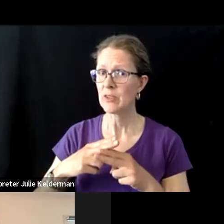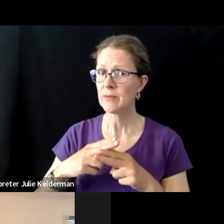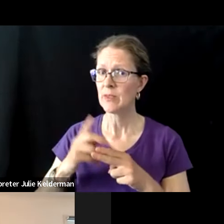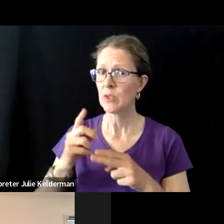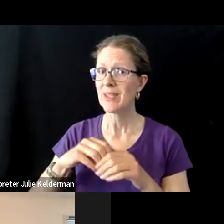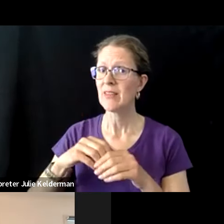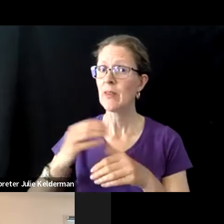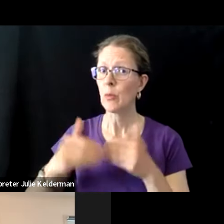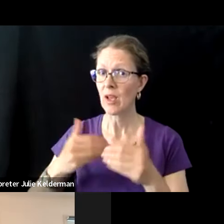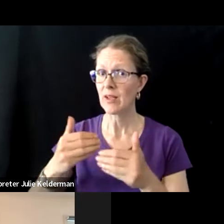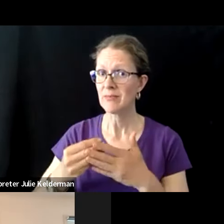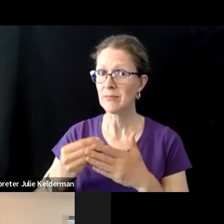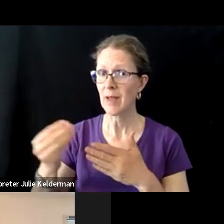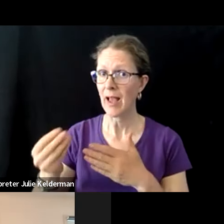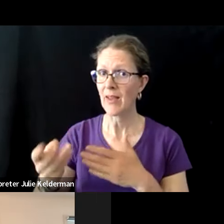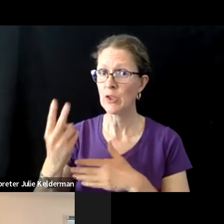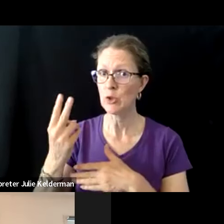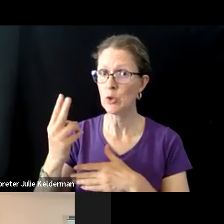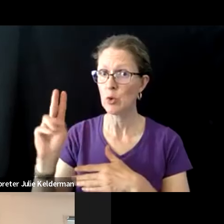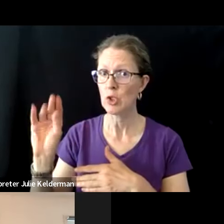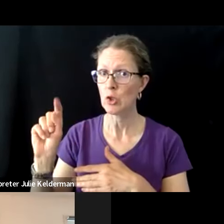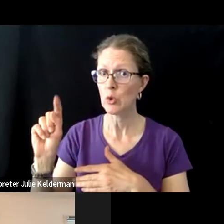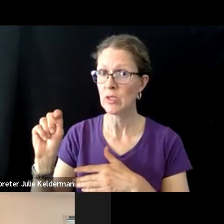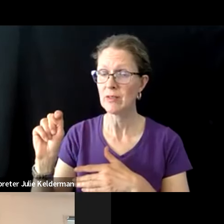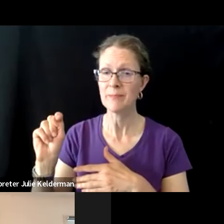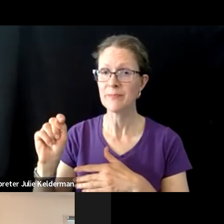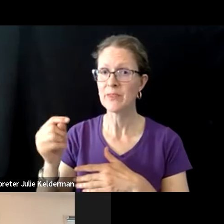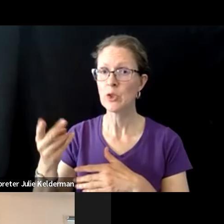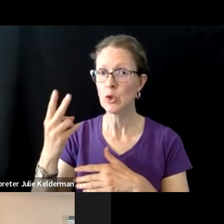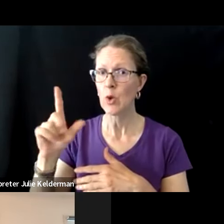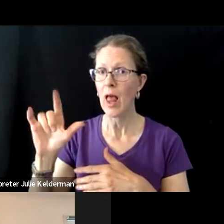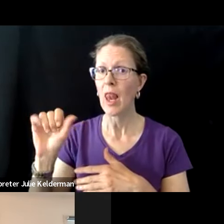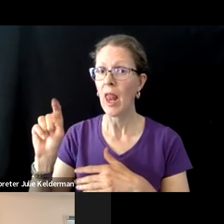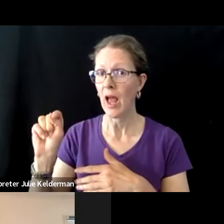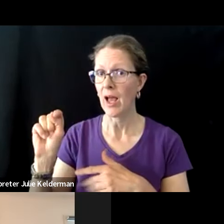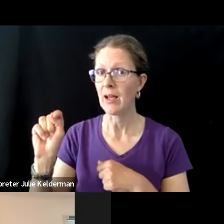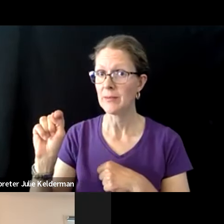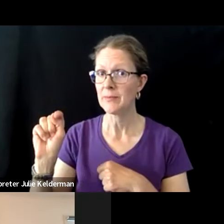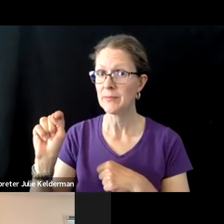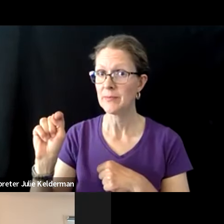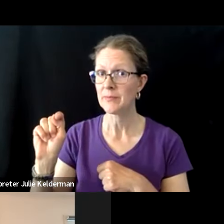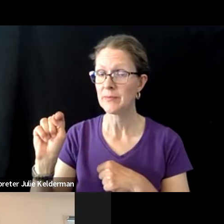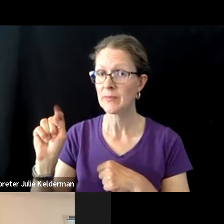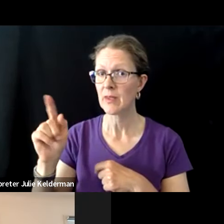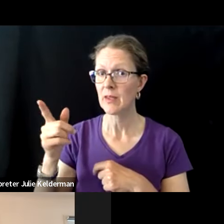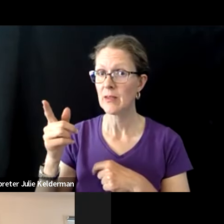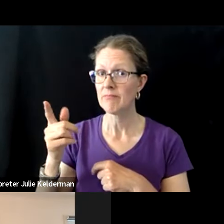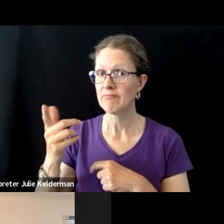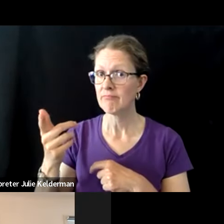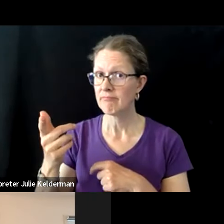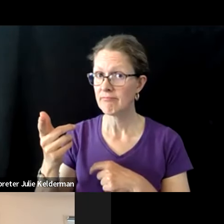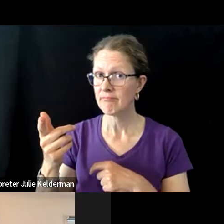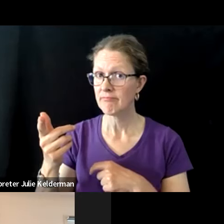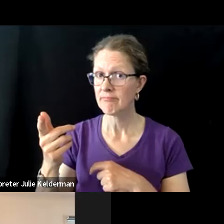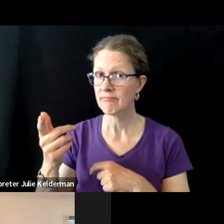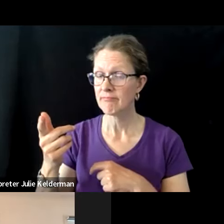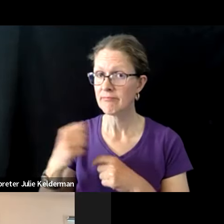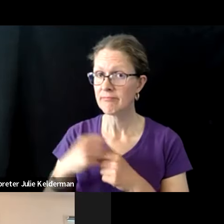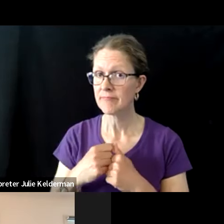process of purchasing the 2 units, the 2 lots. Are there, do